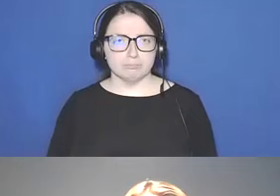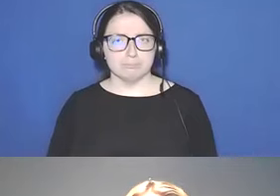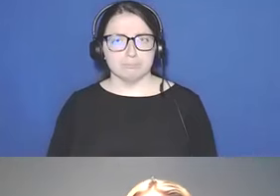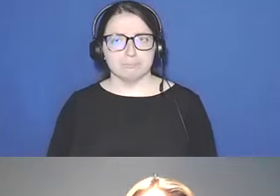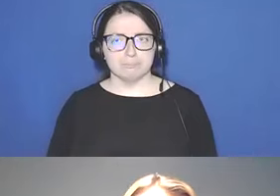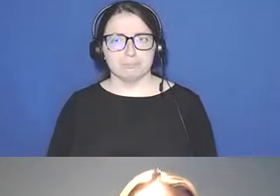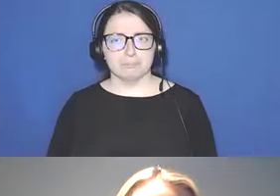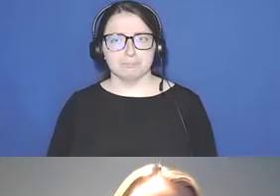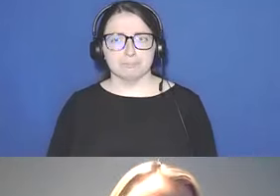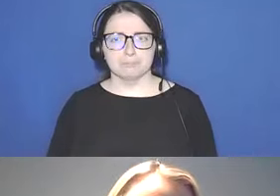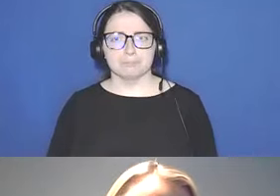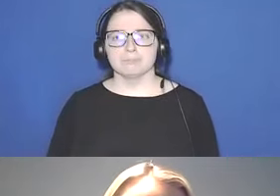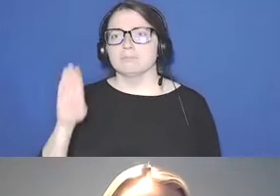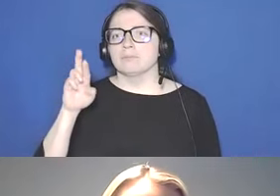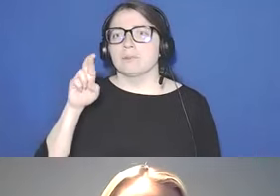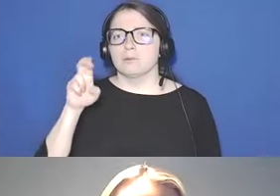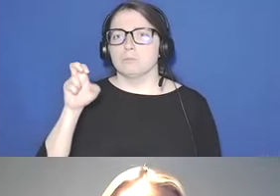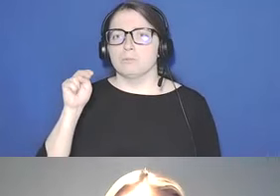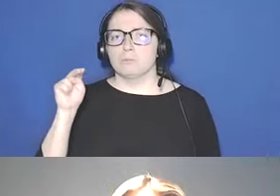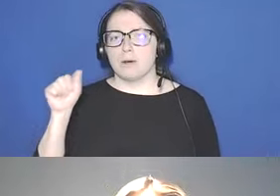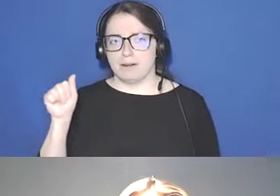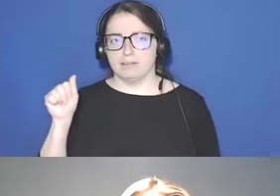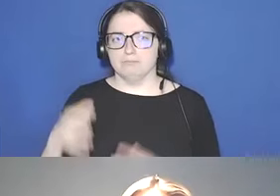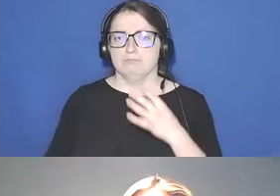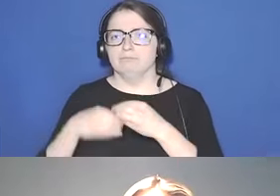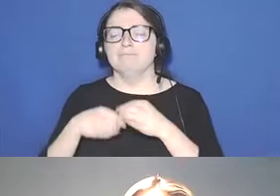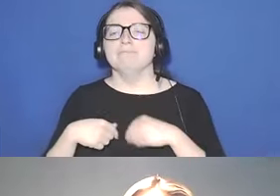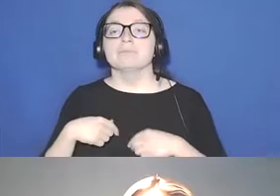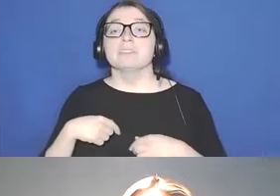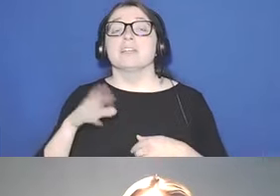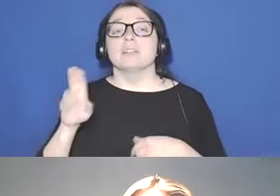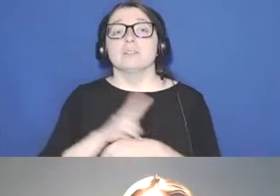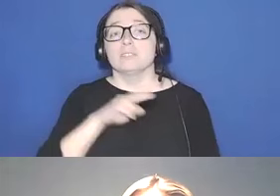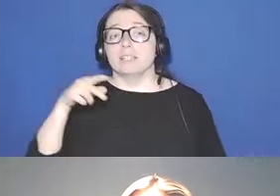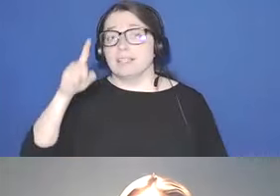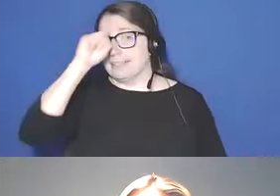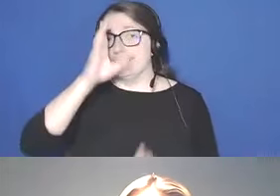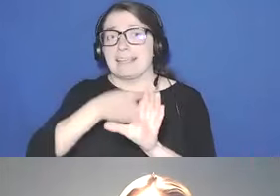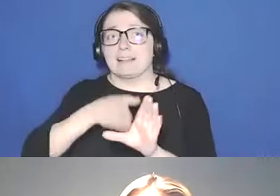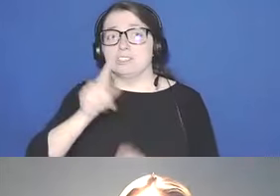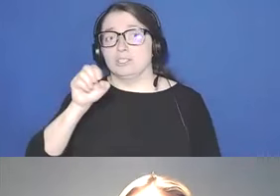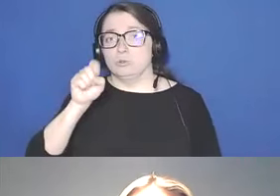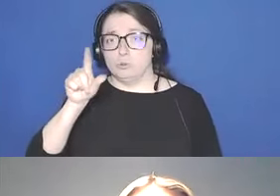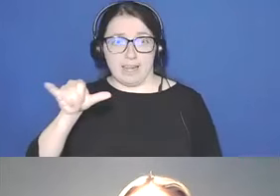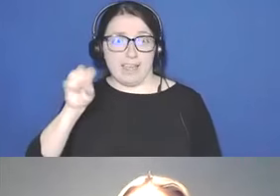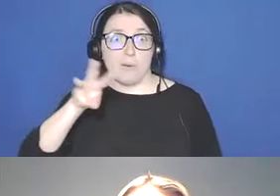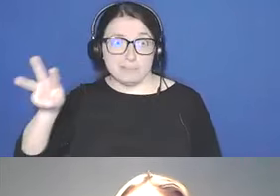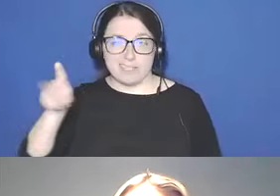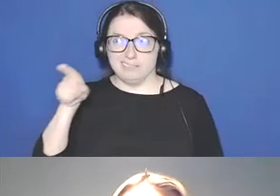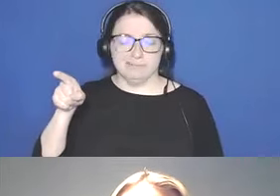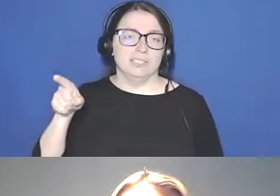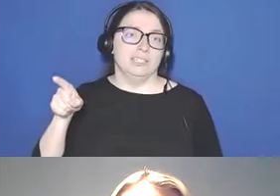I think too, using like Psychology Today and such to find these providers, I